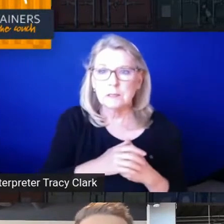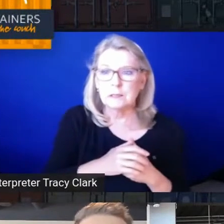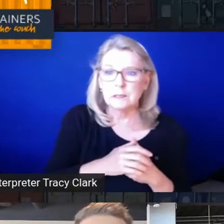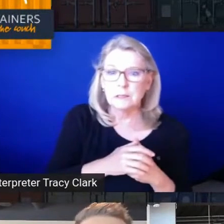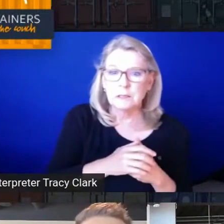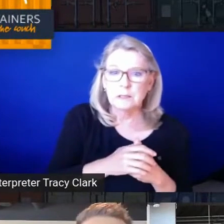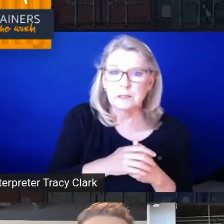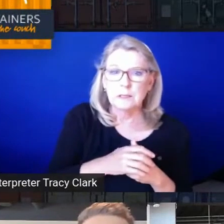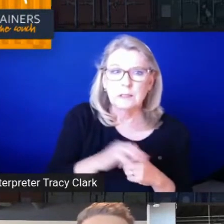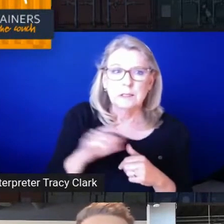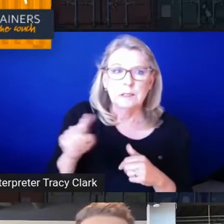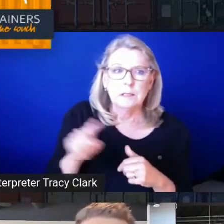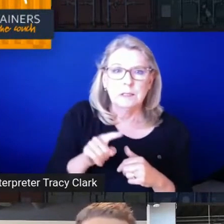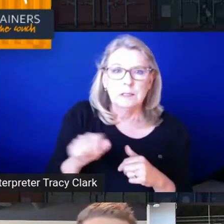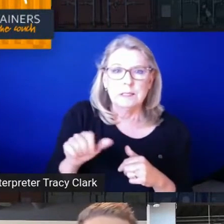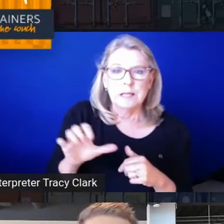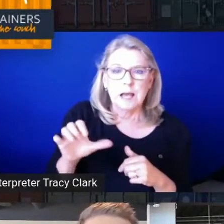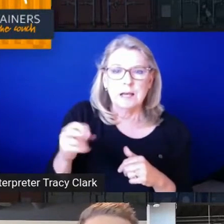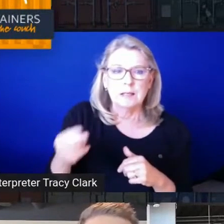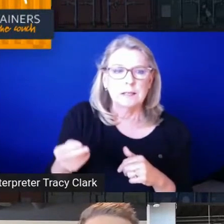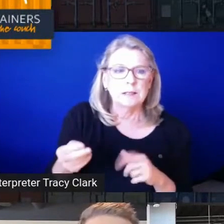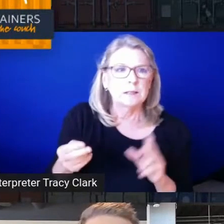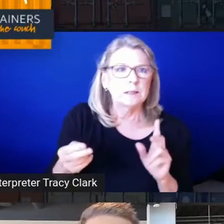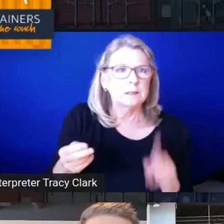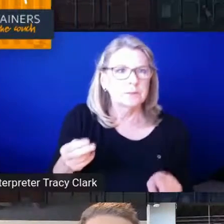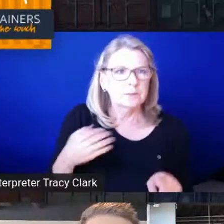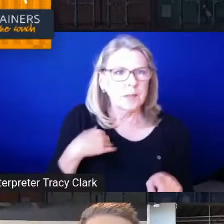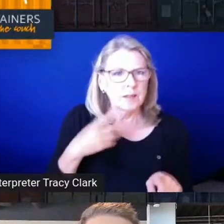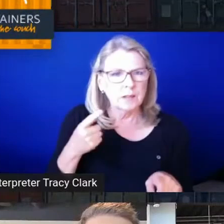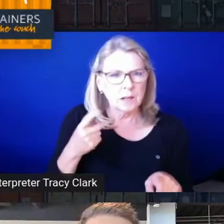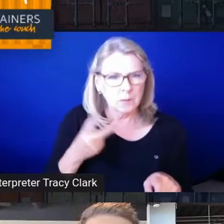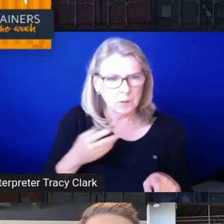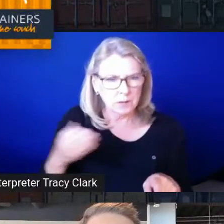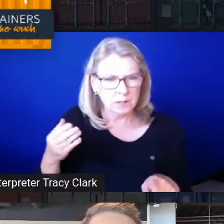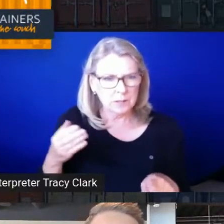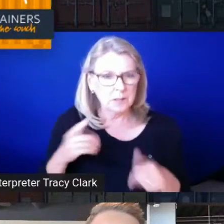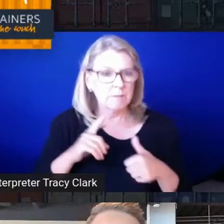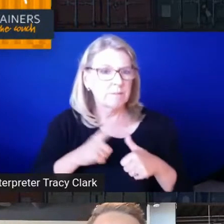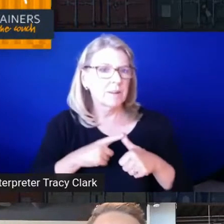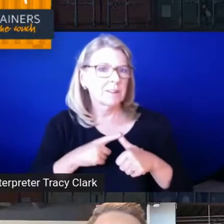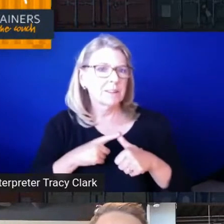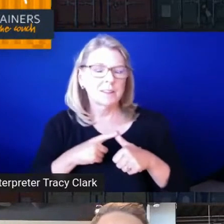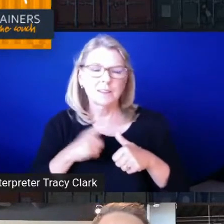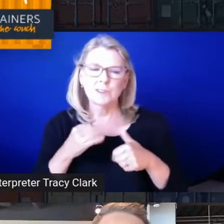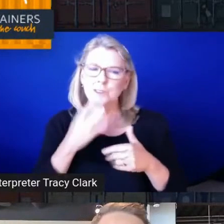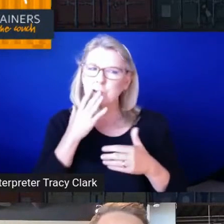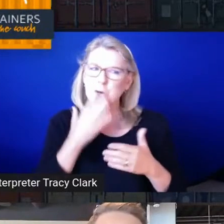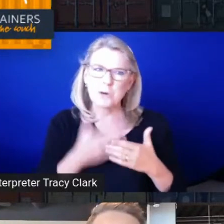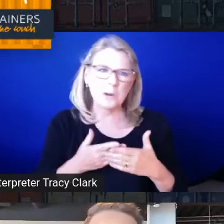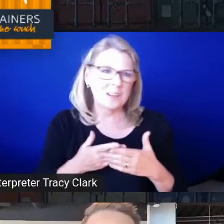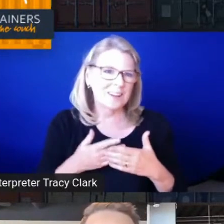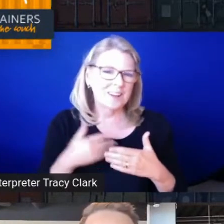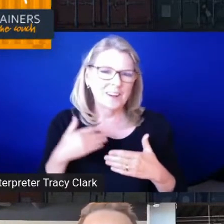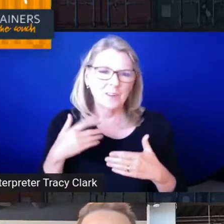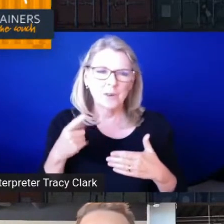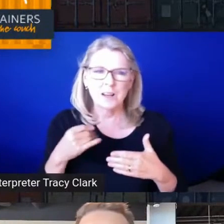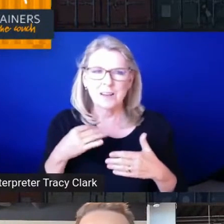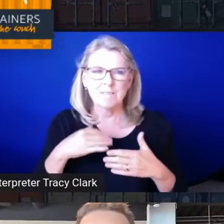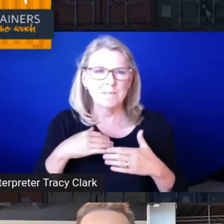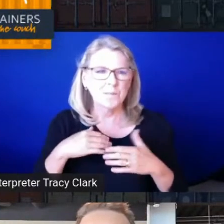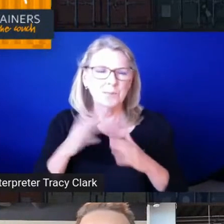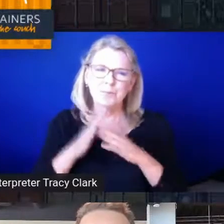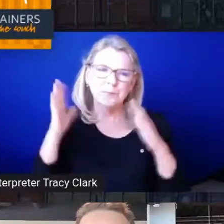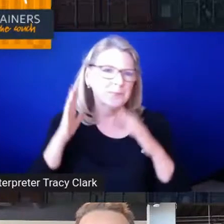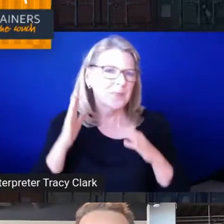Zachary? Well, I've got a couple of things. First off, it's just so good. One of the best parts about Kubernetes and